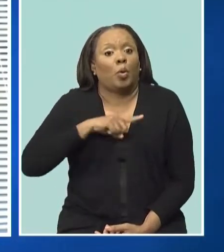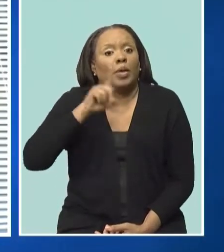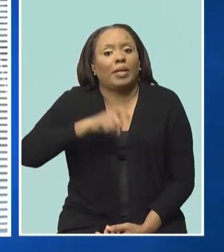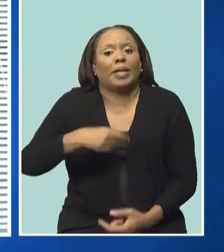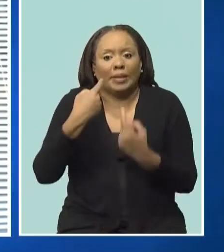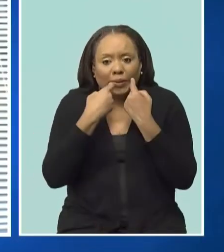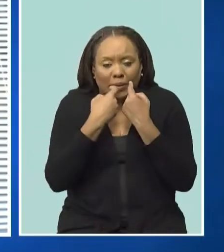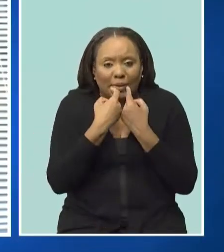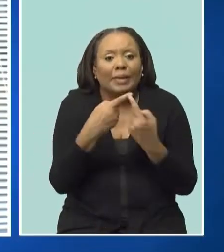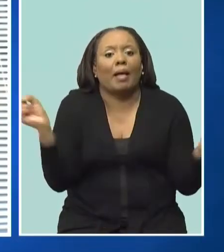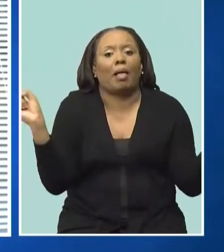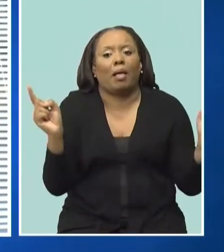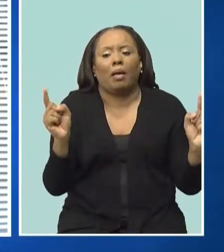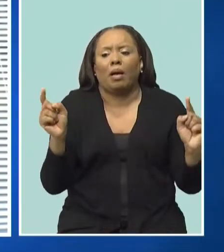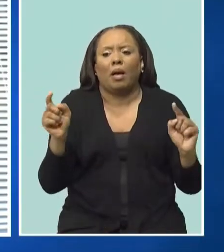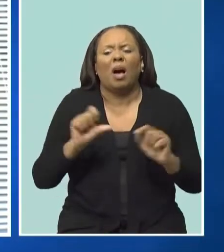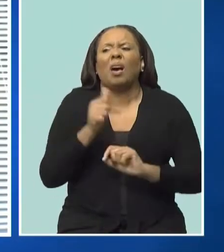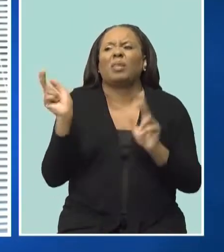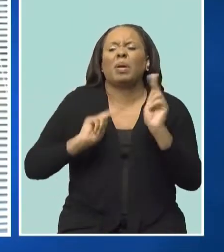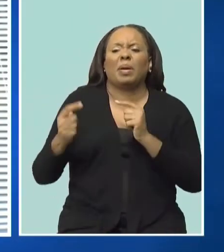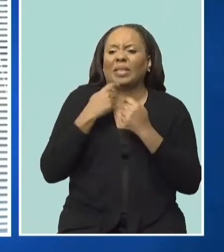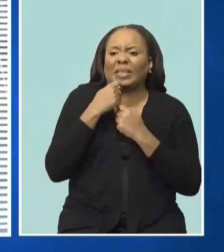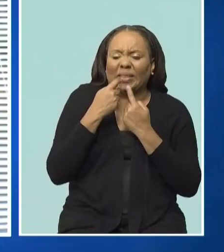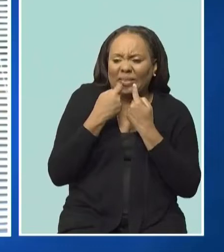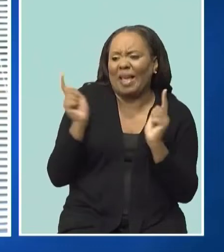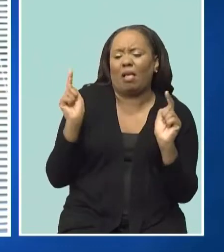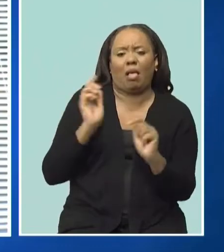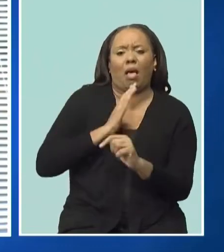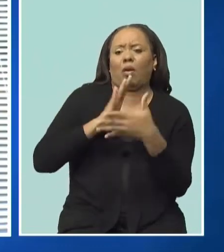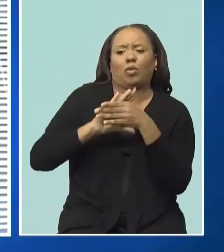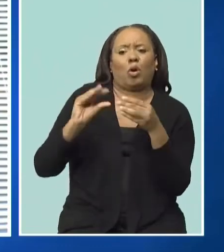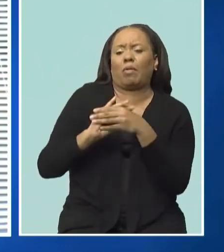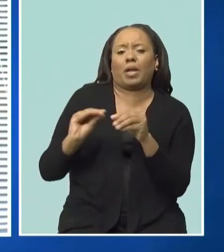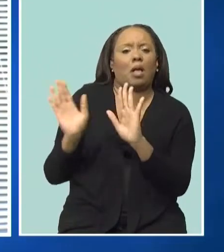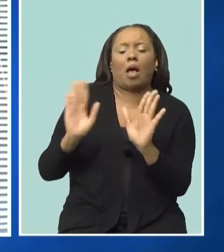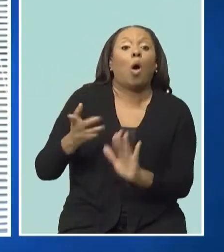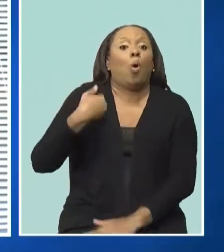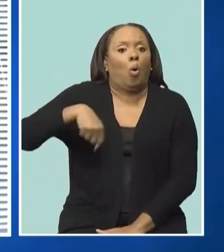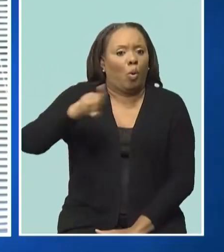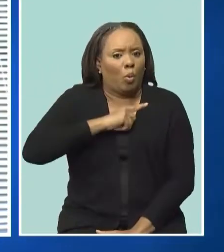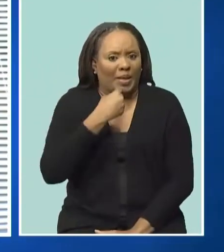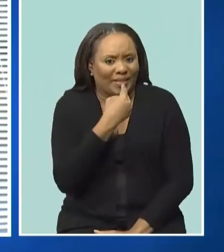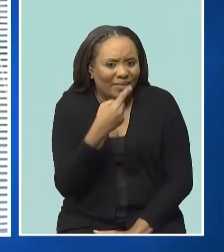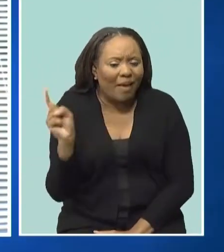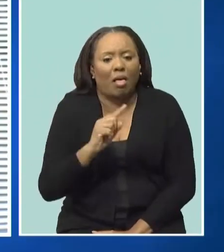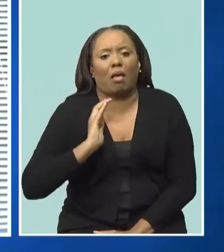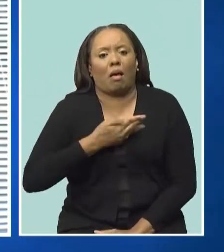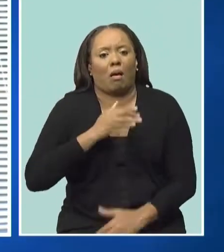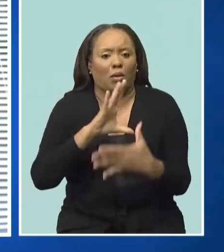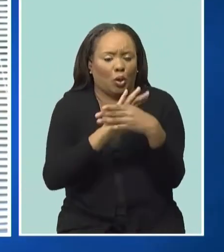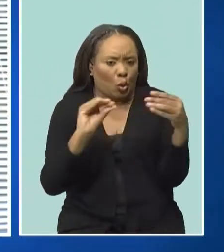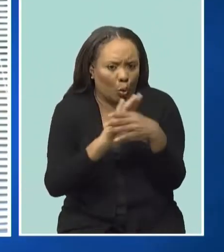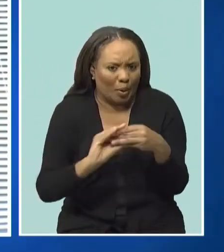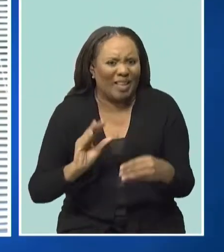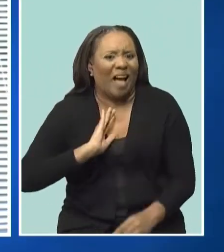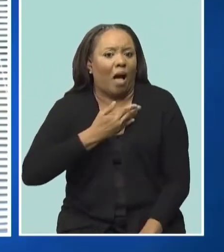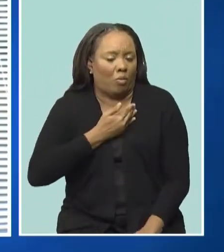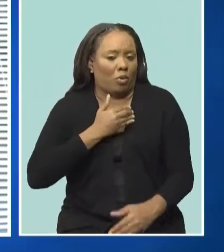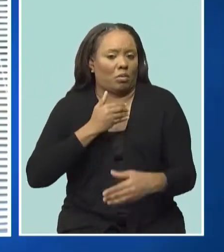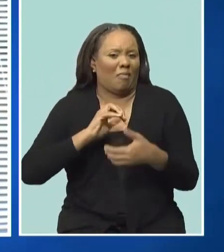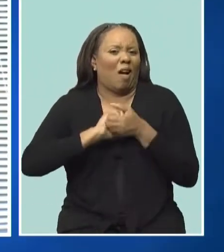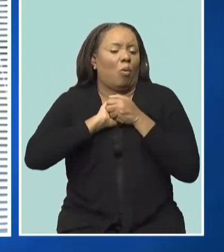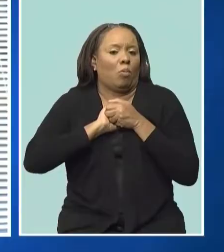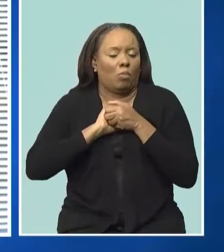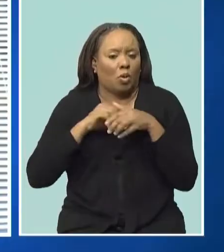history has been told to us and shaped by others. In the context of this season, we want to bring Barbadians along on that